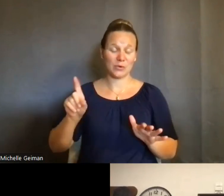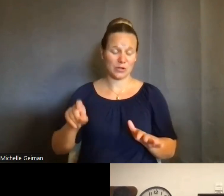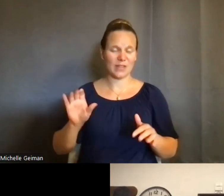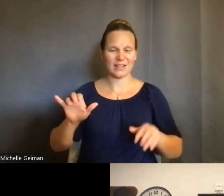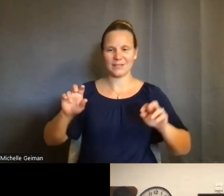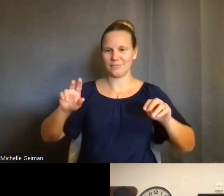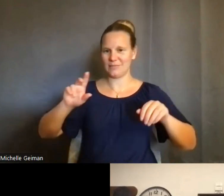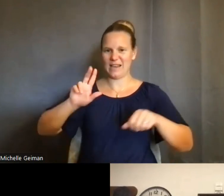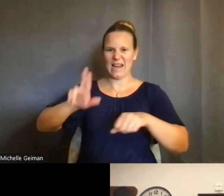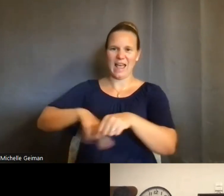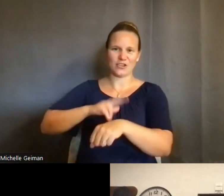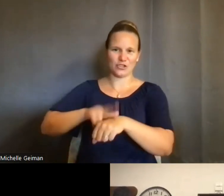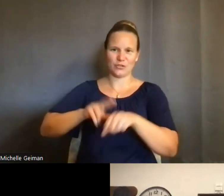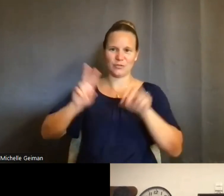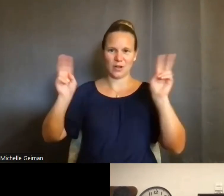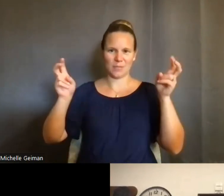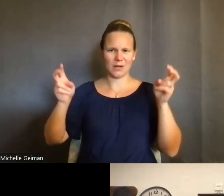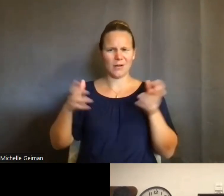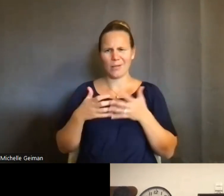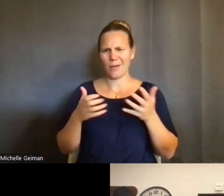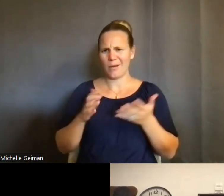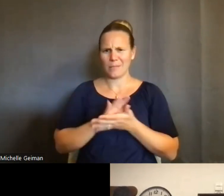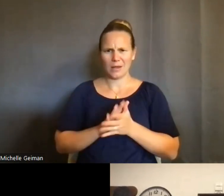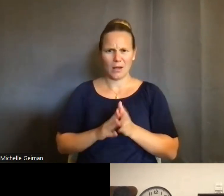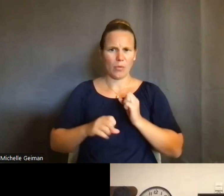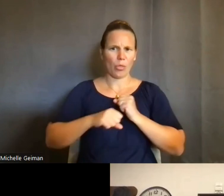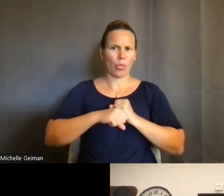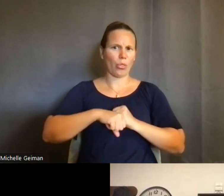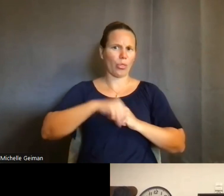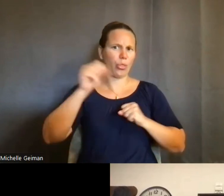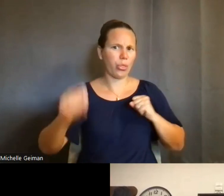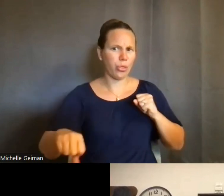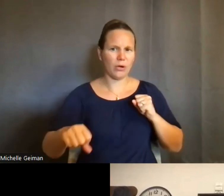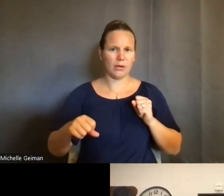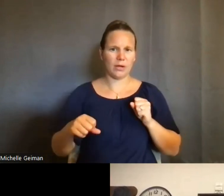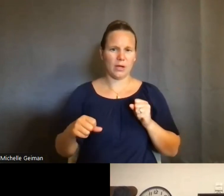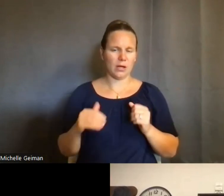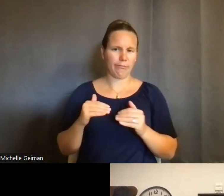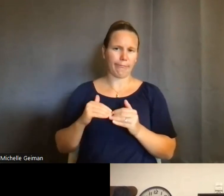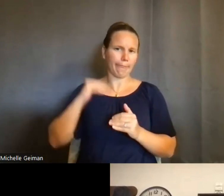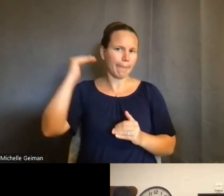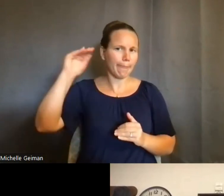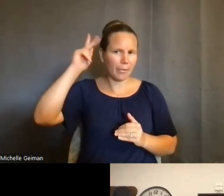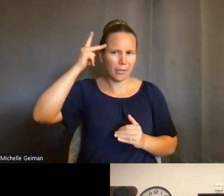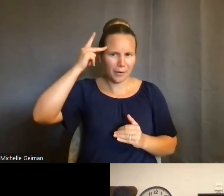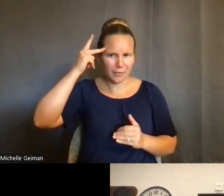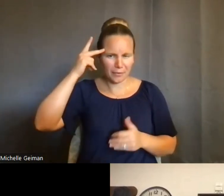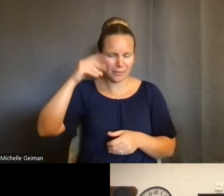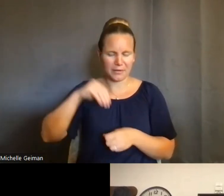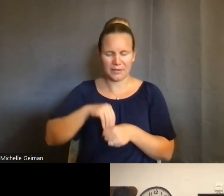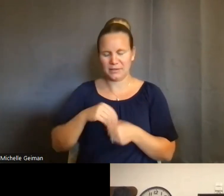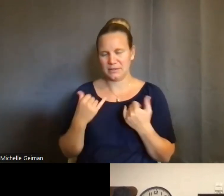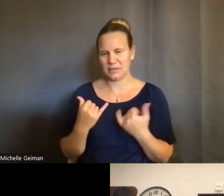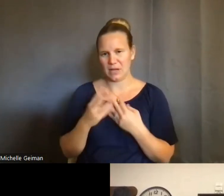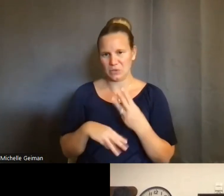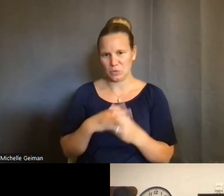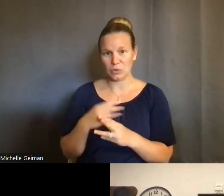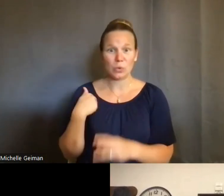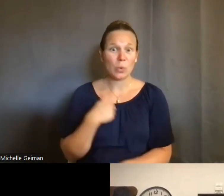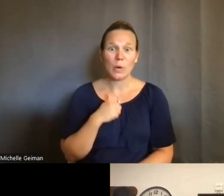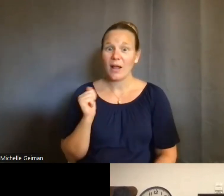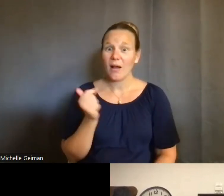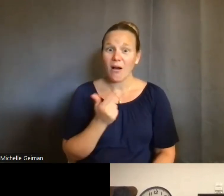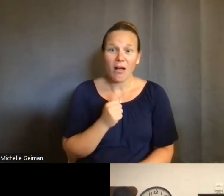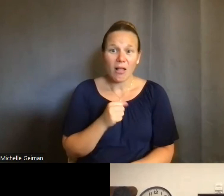gets exacerbated and overly politicized in today's world, and we all love social media. I'm